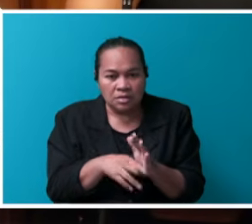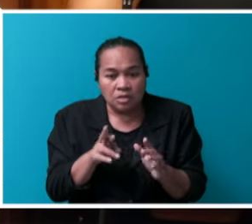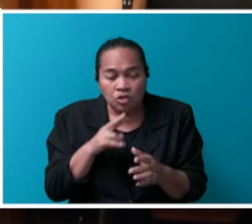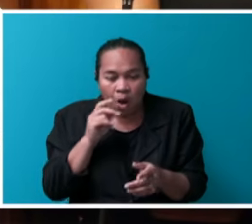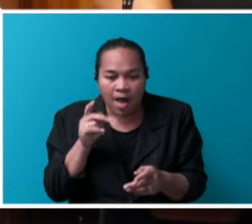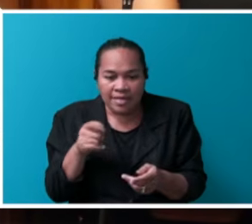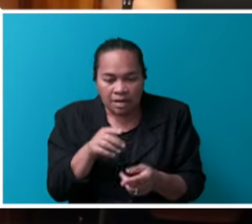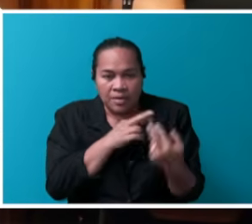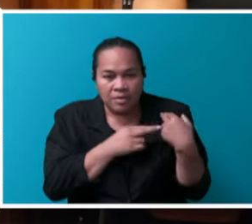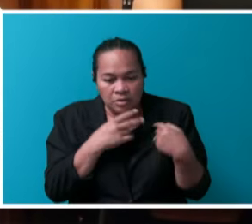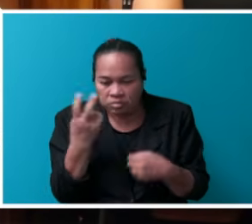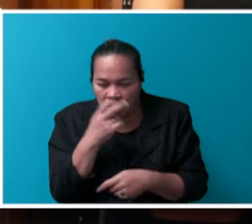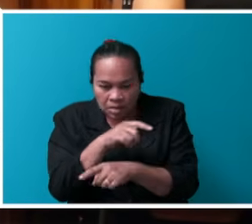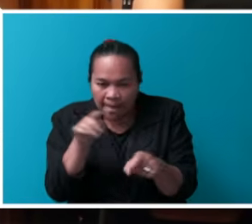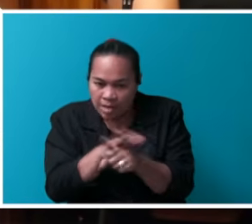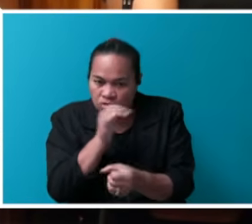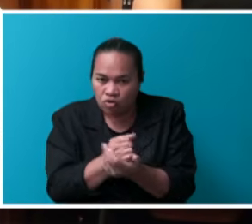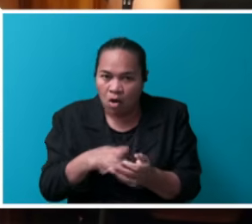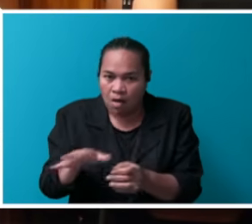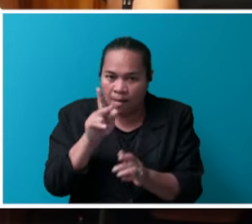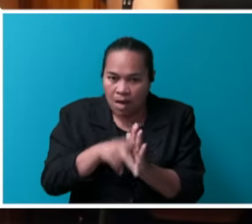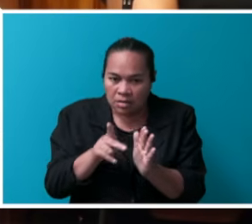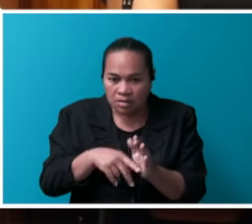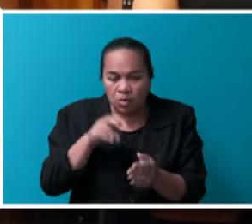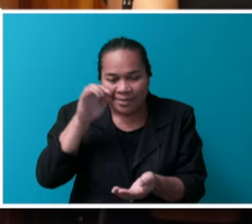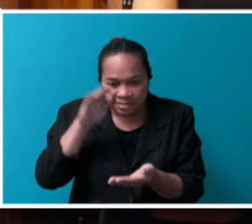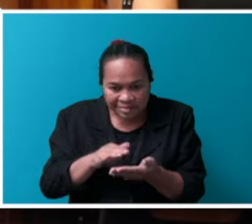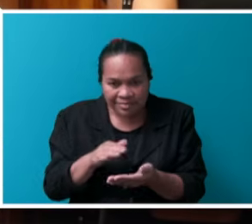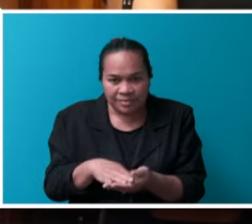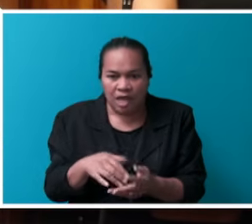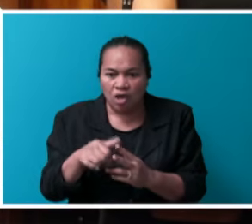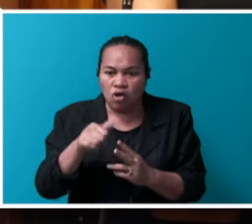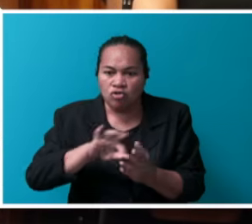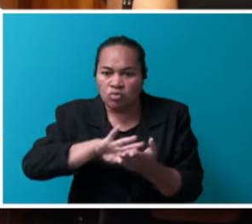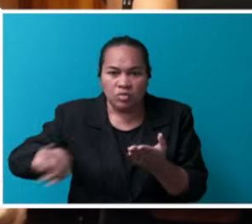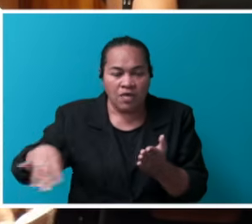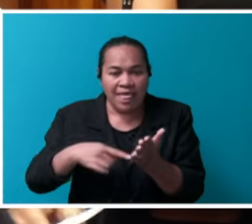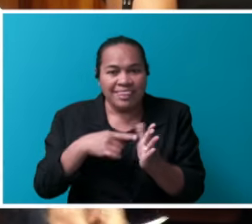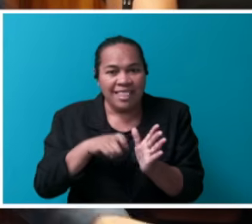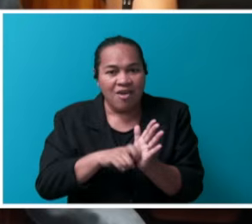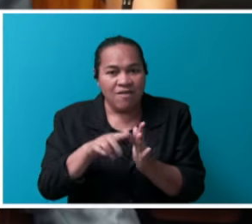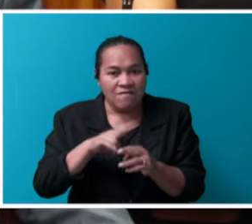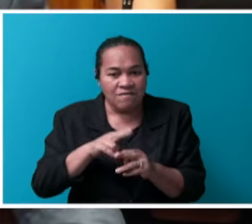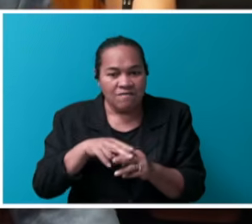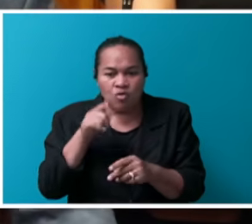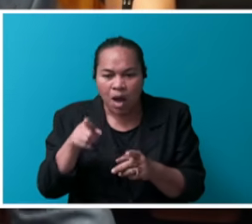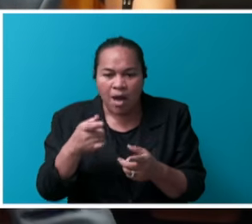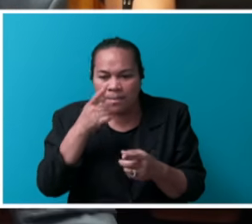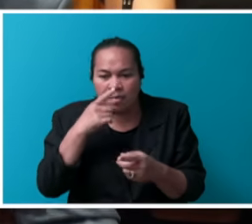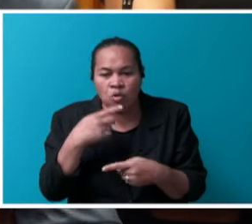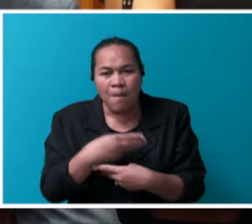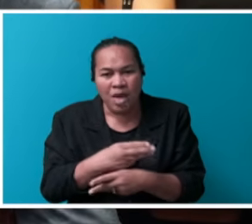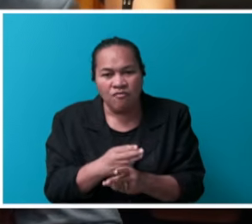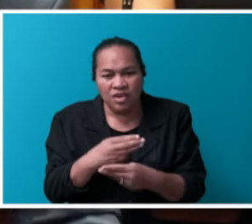controls on new items, reductions or even removal of tariff protections provided to our local manufacturers and producers who